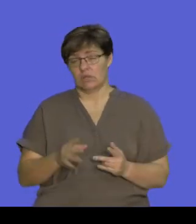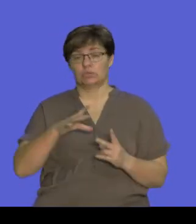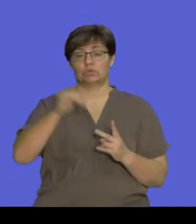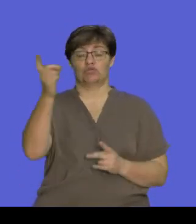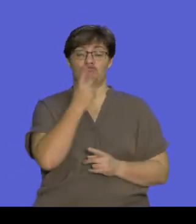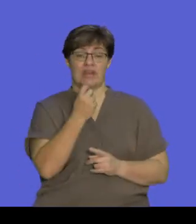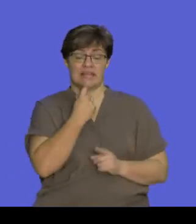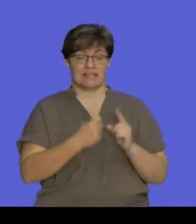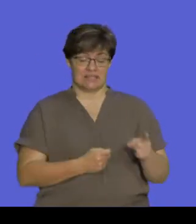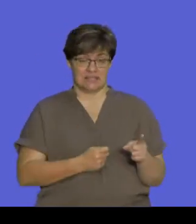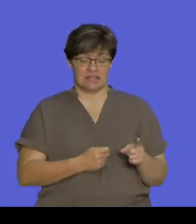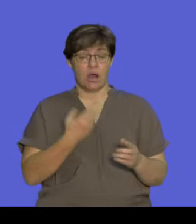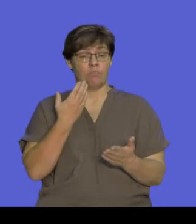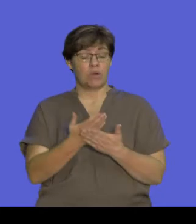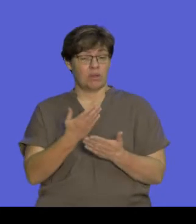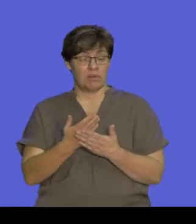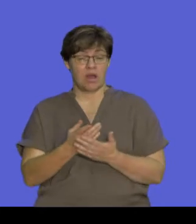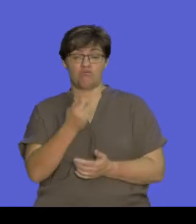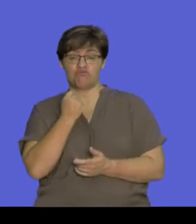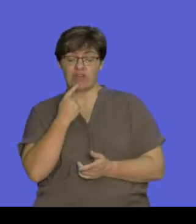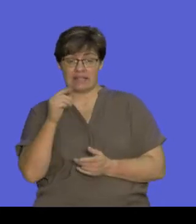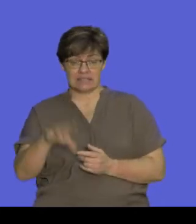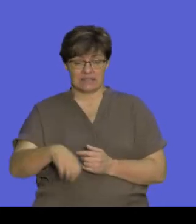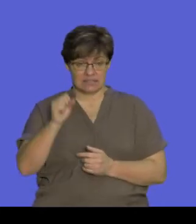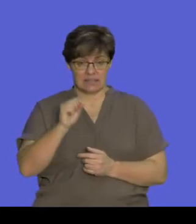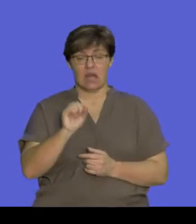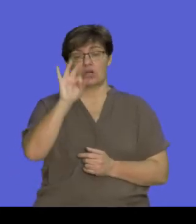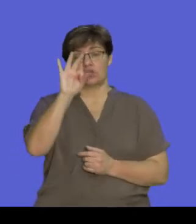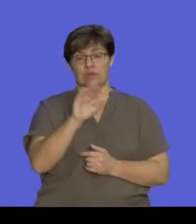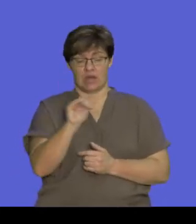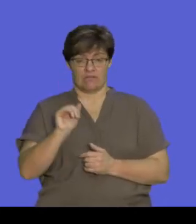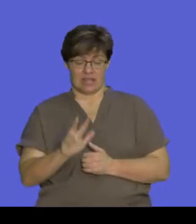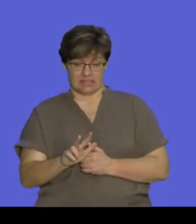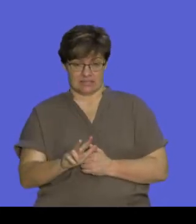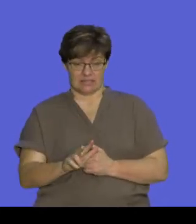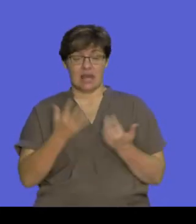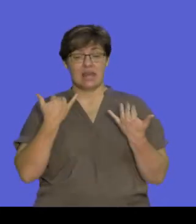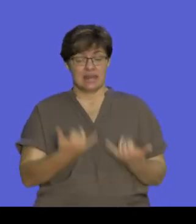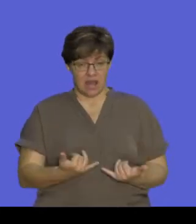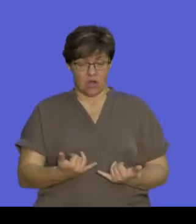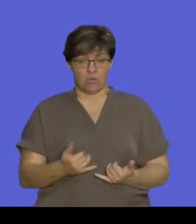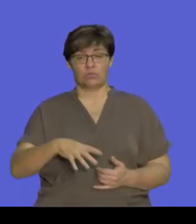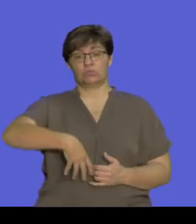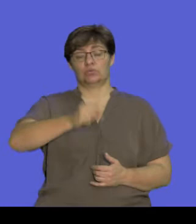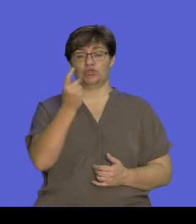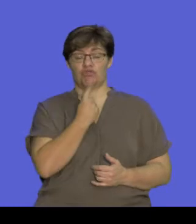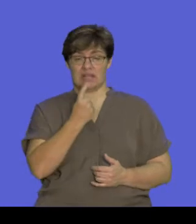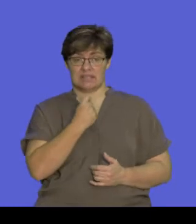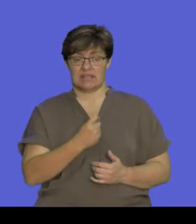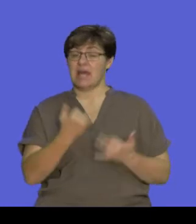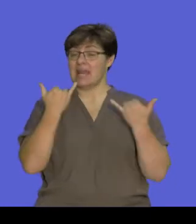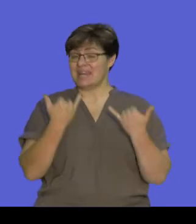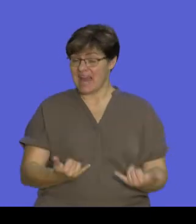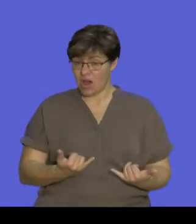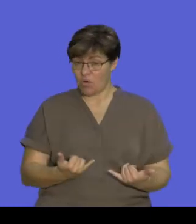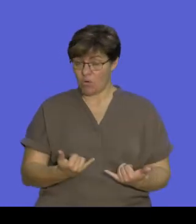ball, the probability of choosing the red ball was 3 out of 8. I've chosen the red ball. What does that mean? I've no